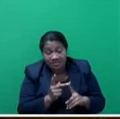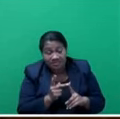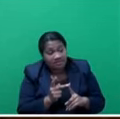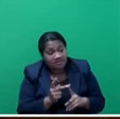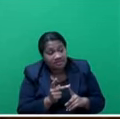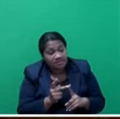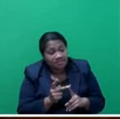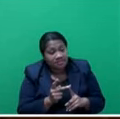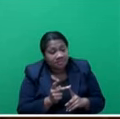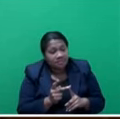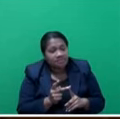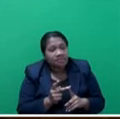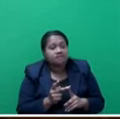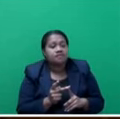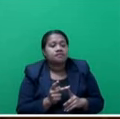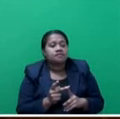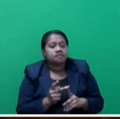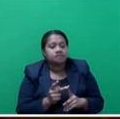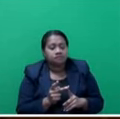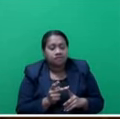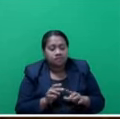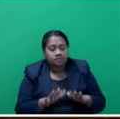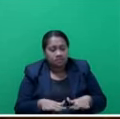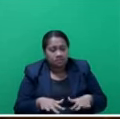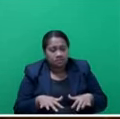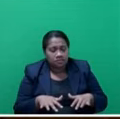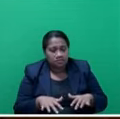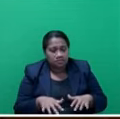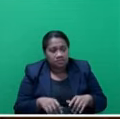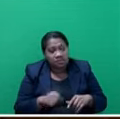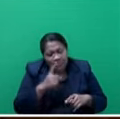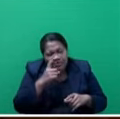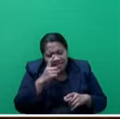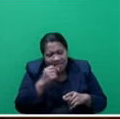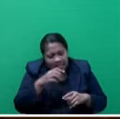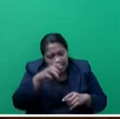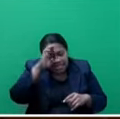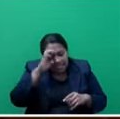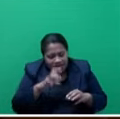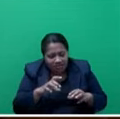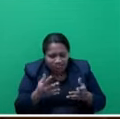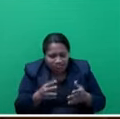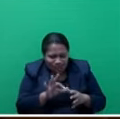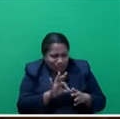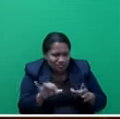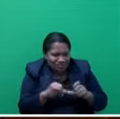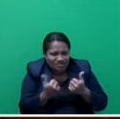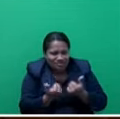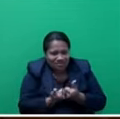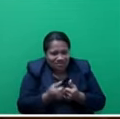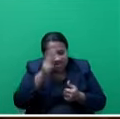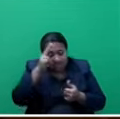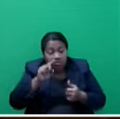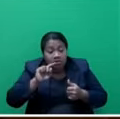Mr. Speaker, the world over, you can expect disagreements between nations. But friends trust that we